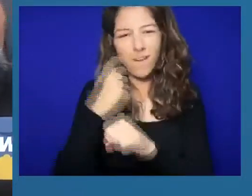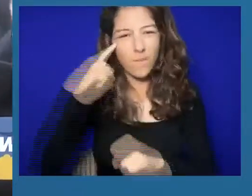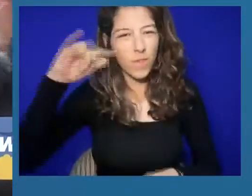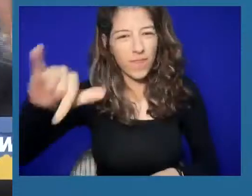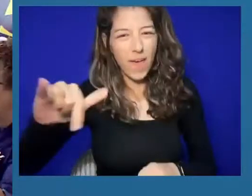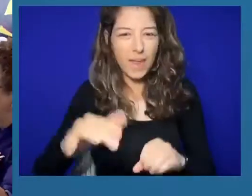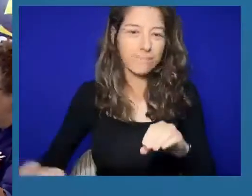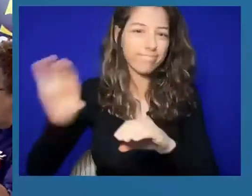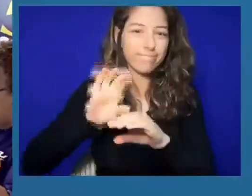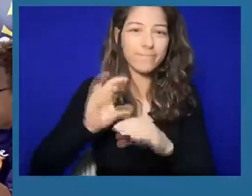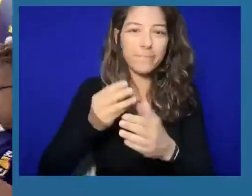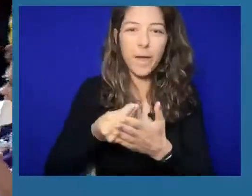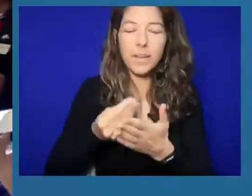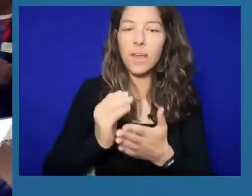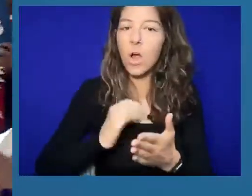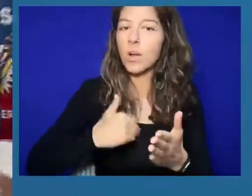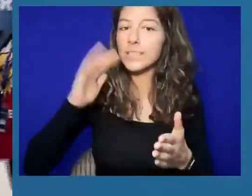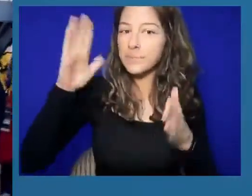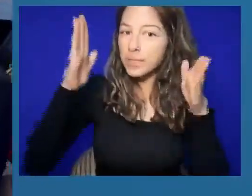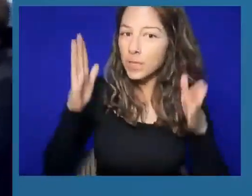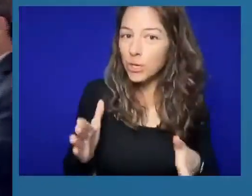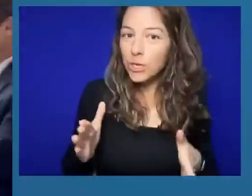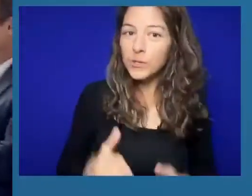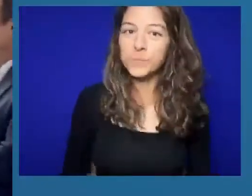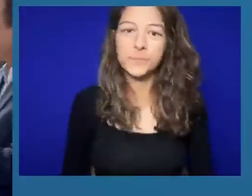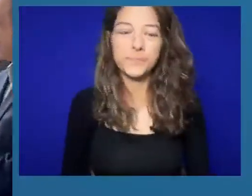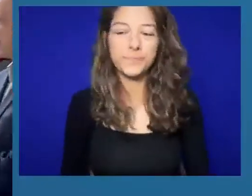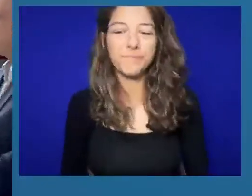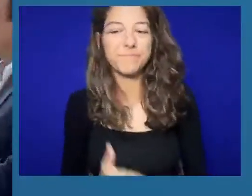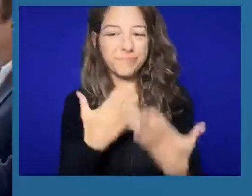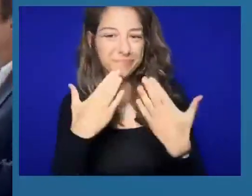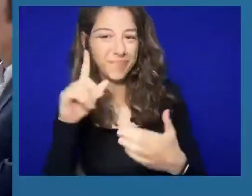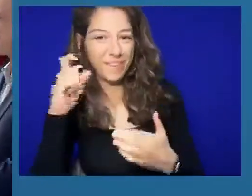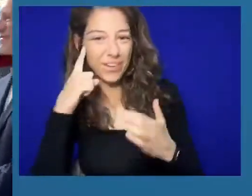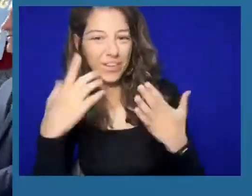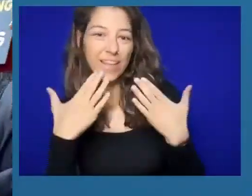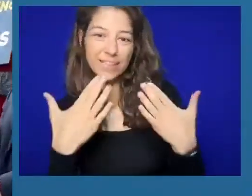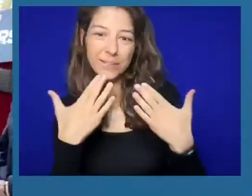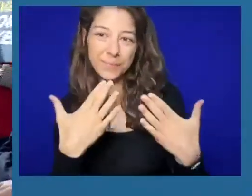gentlemen, our speaker. Thank you, Governor.